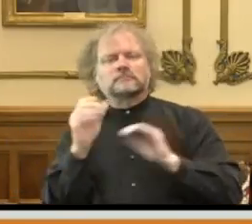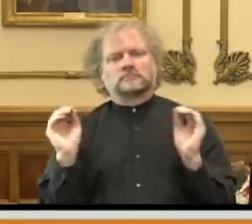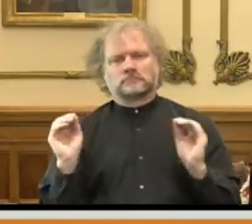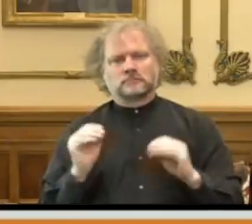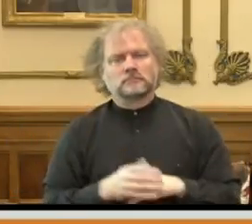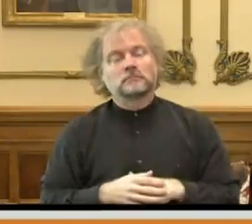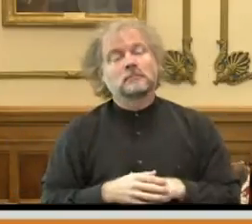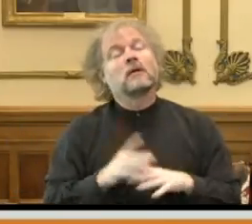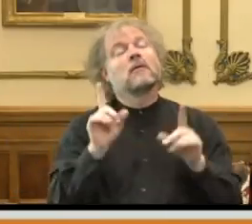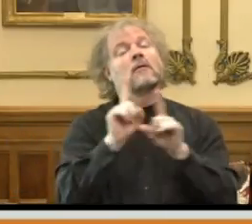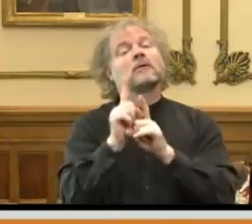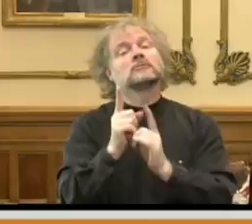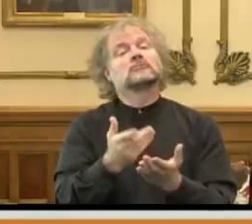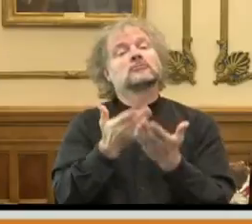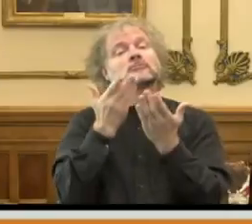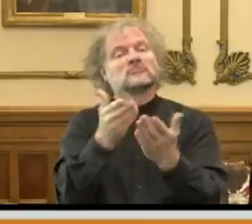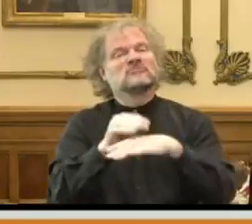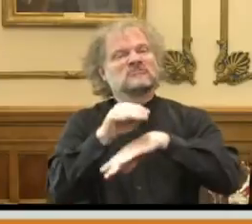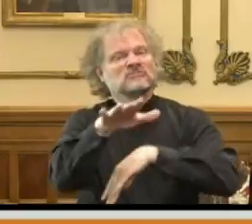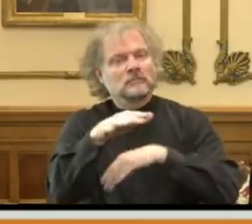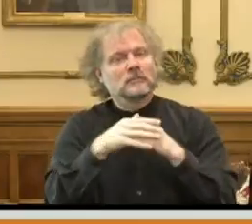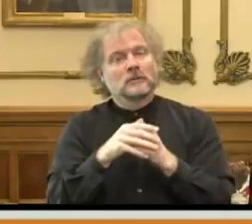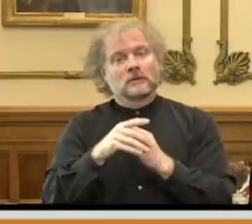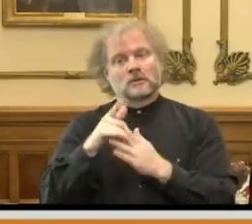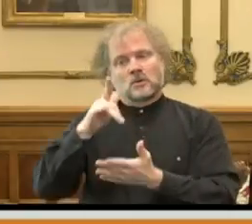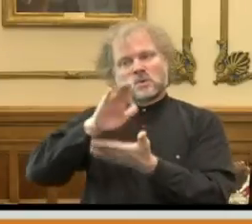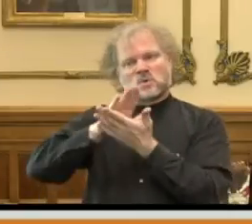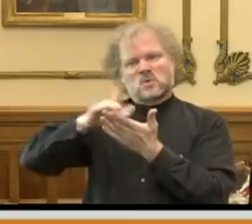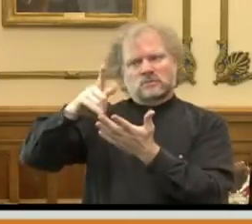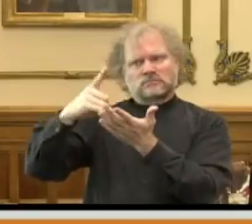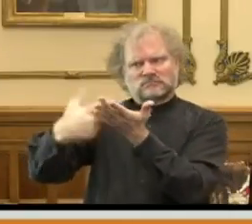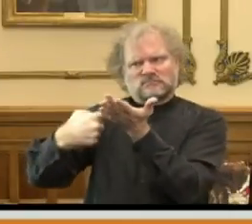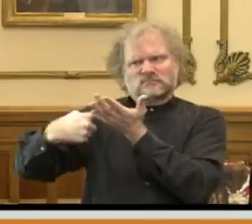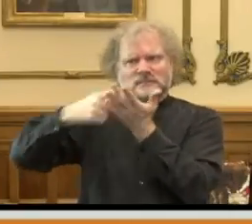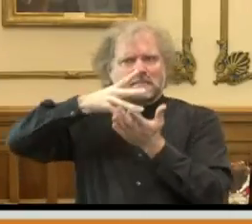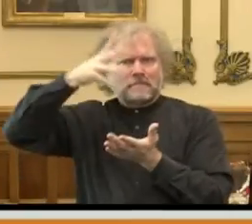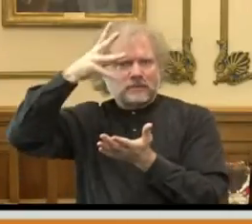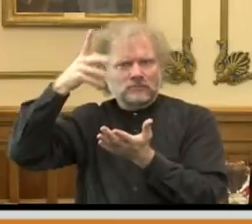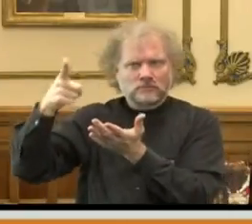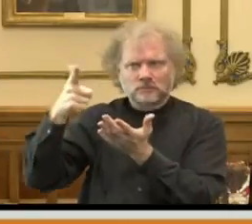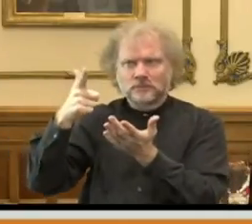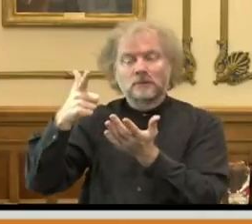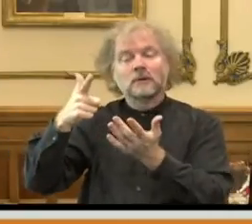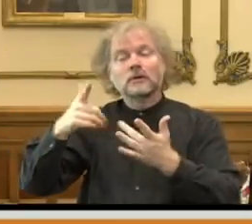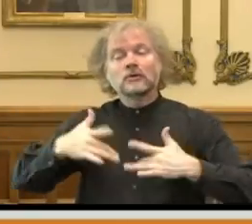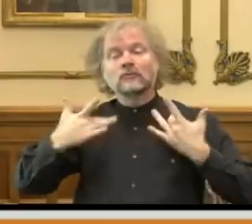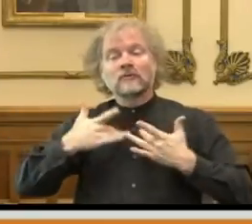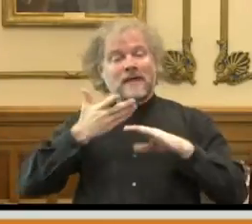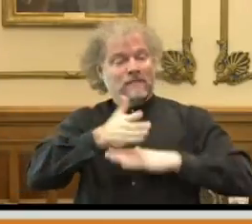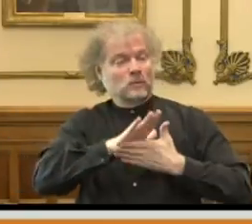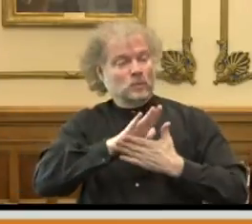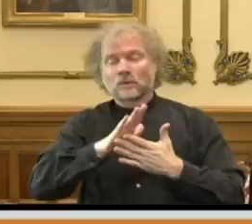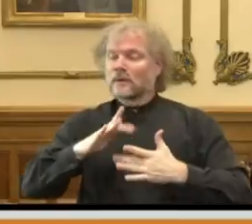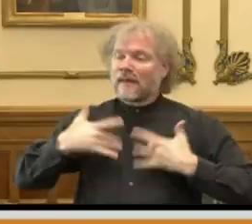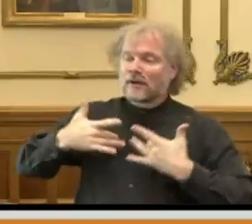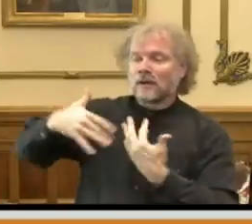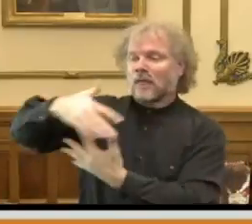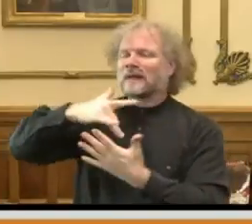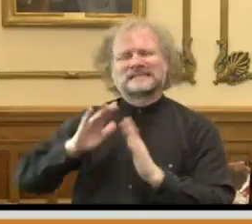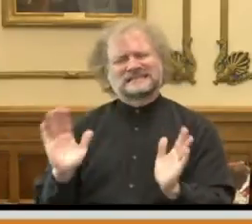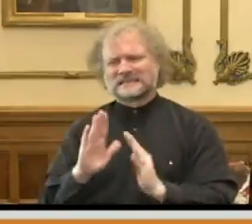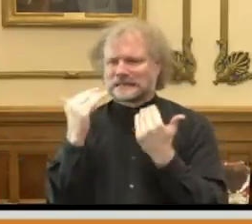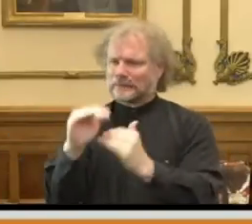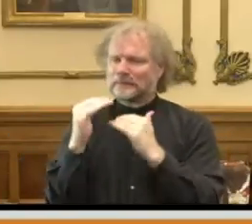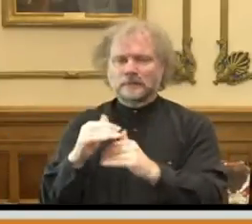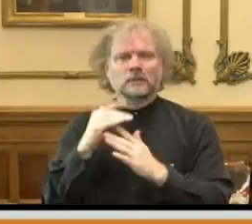would also recommend that schools have discussions with their parents about limiting social events outside of school. We continue to